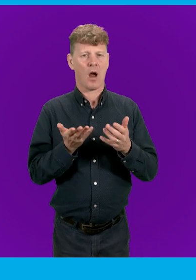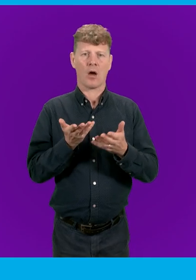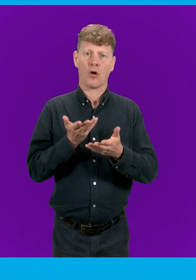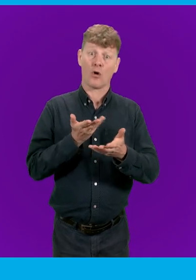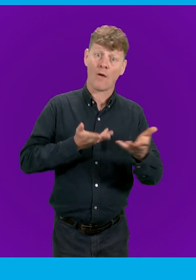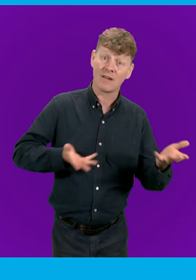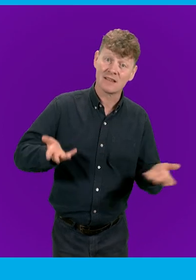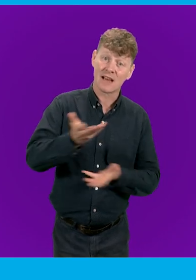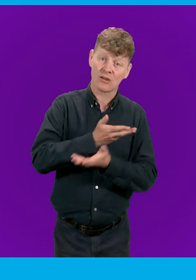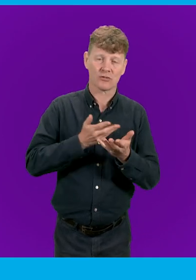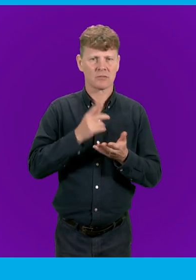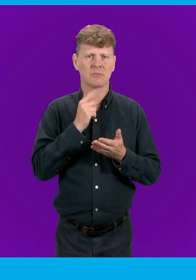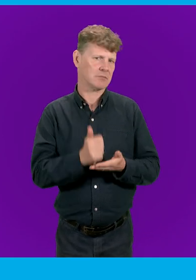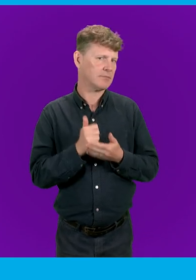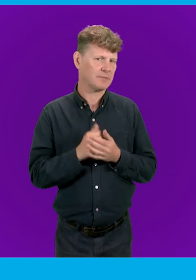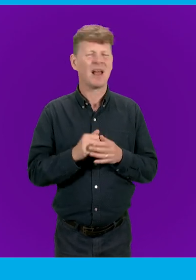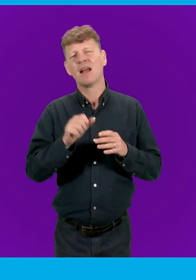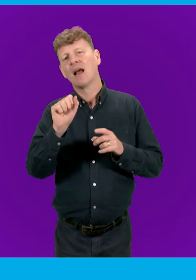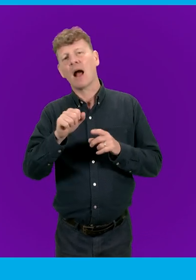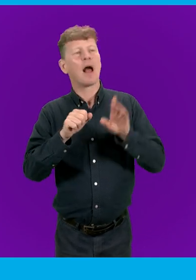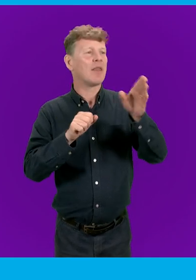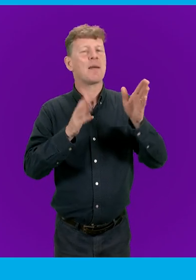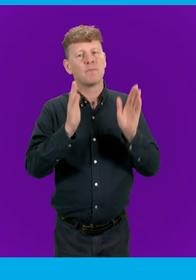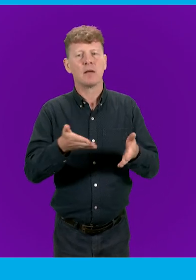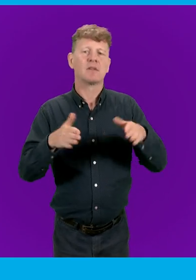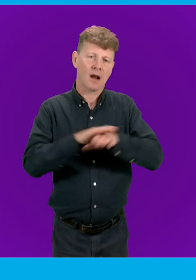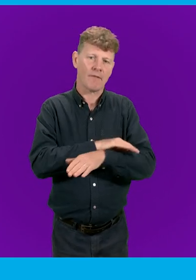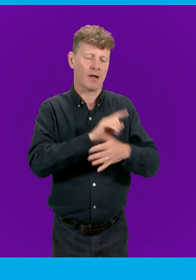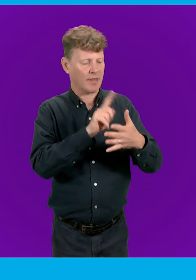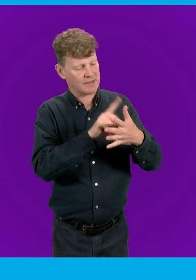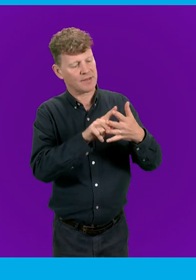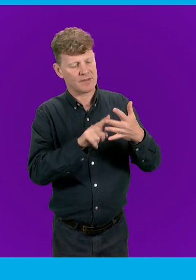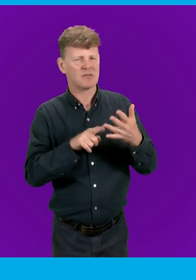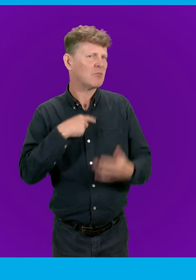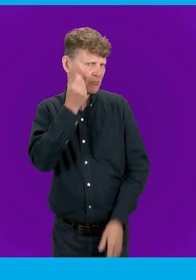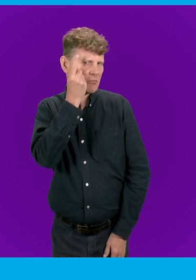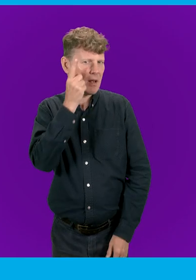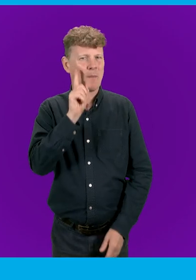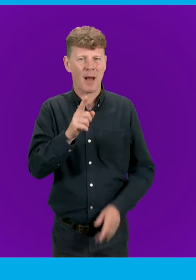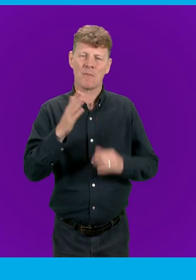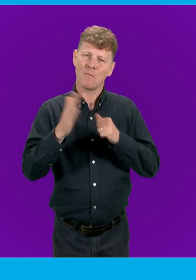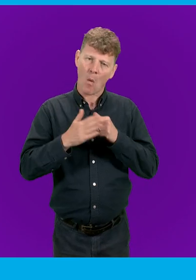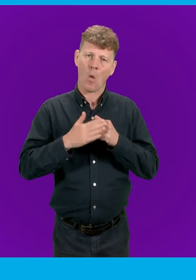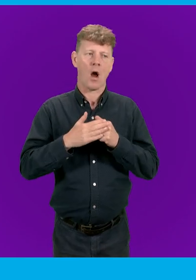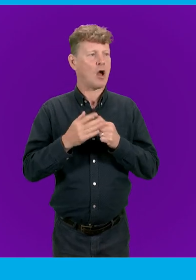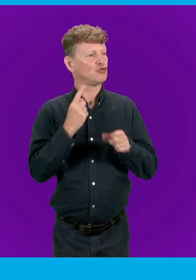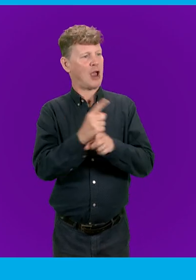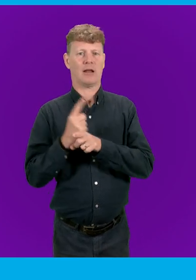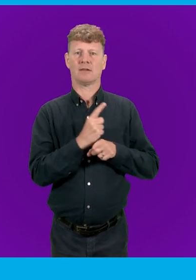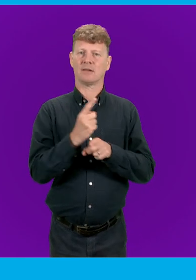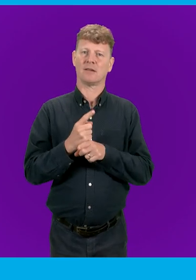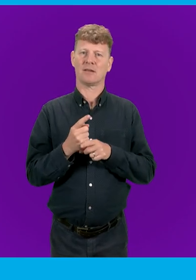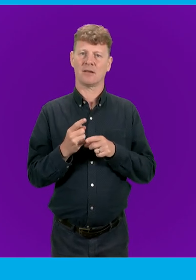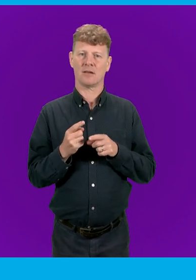conversation, like, yeah, obviously they do need to say certain things, but like making it more of a chat, making it more of a,